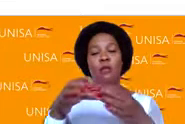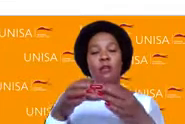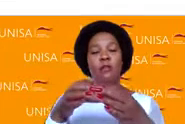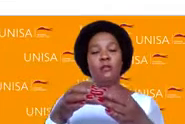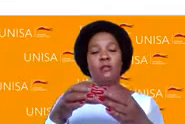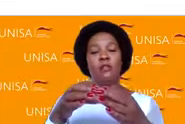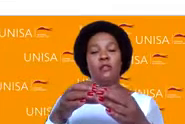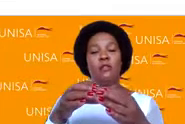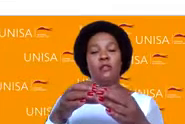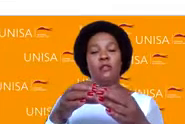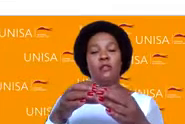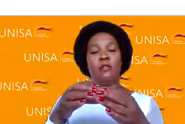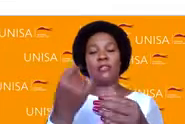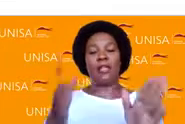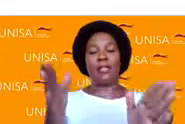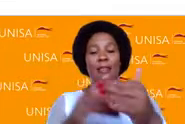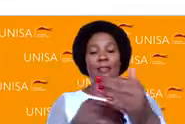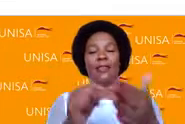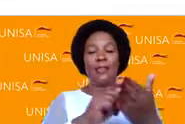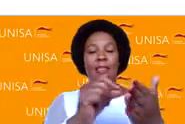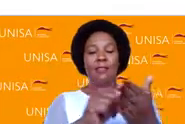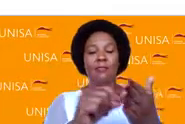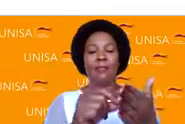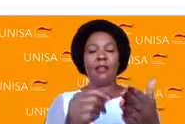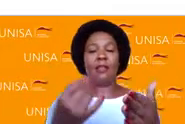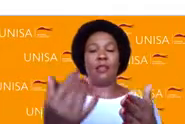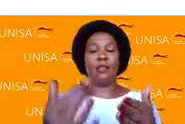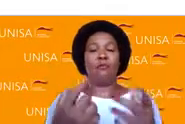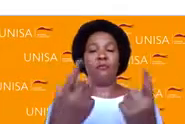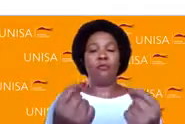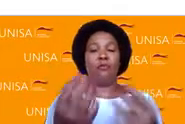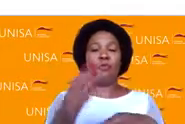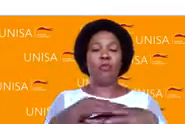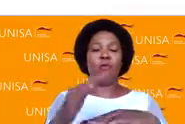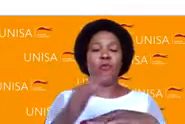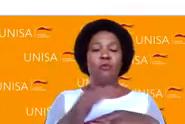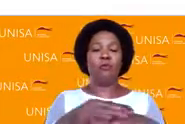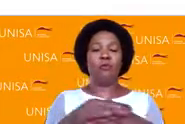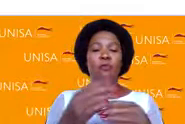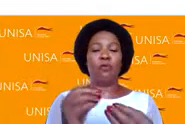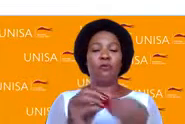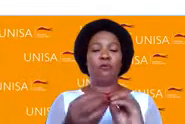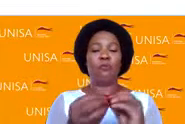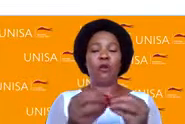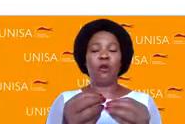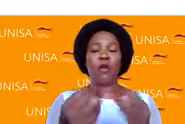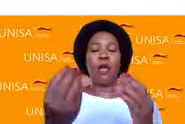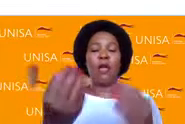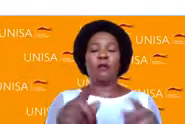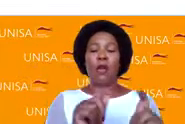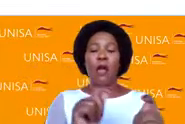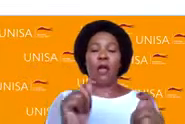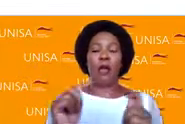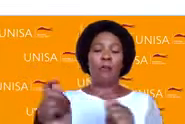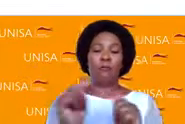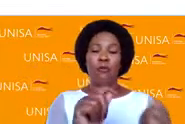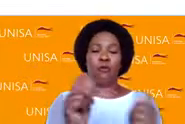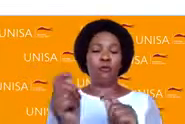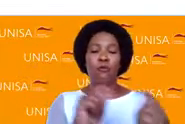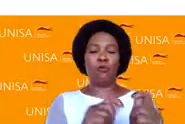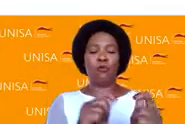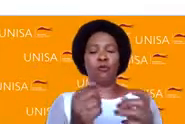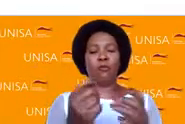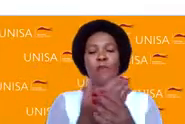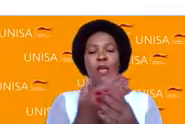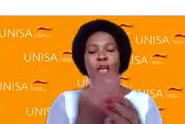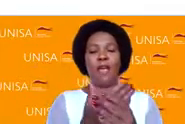text box area. And if you have to do more formatted text or upload a file, click on the advanced option to